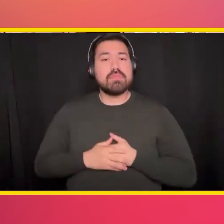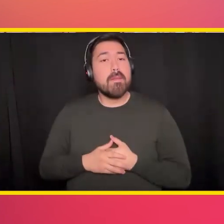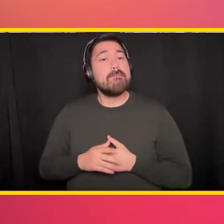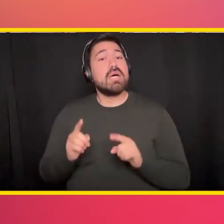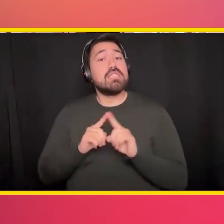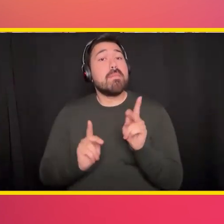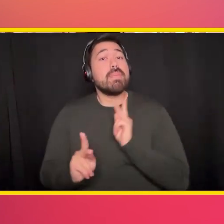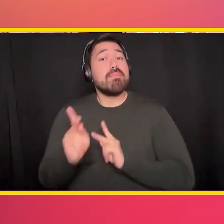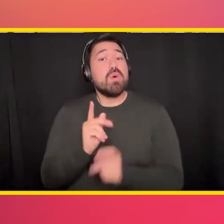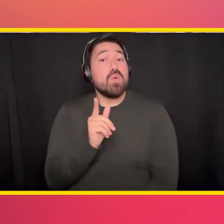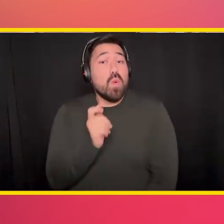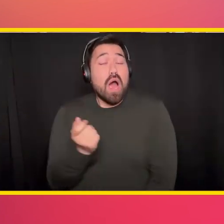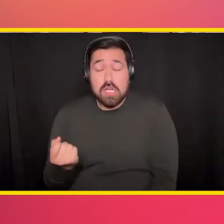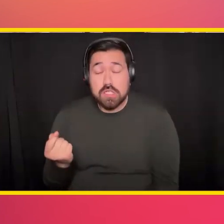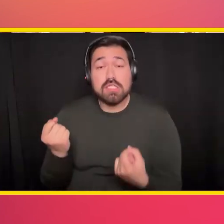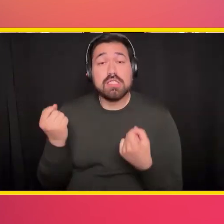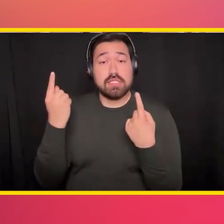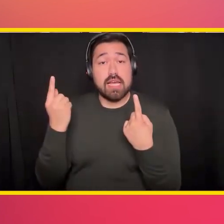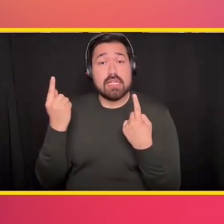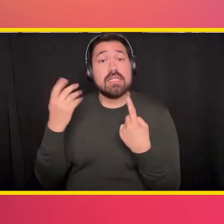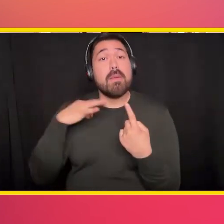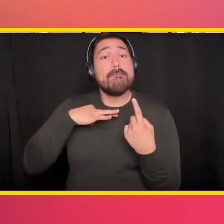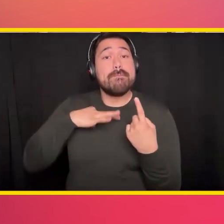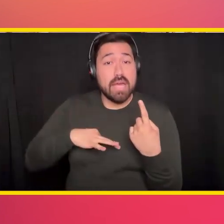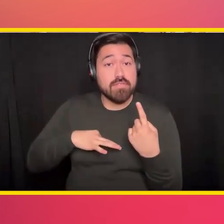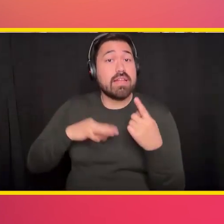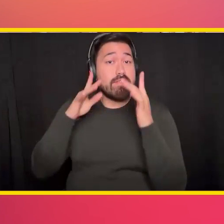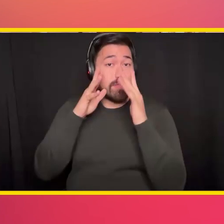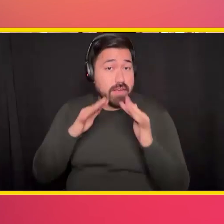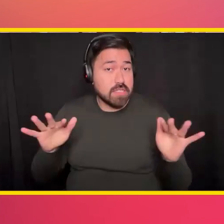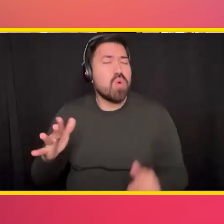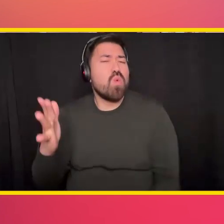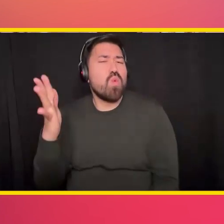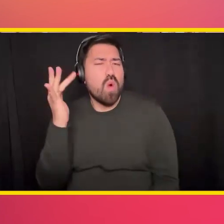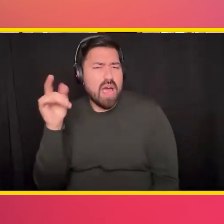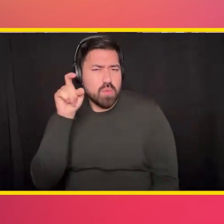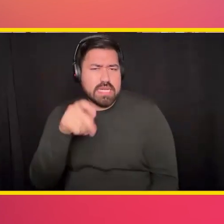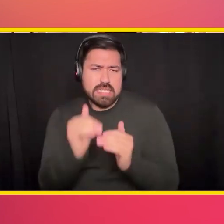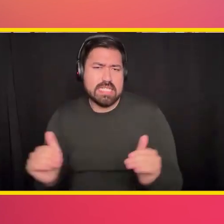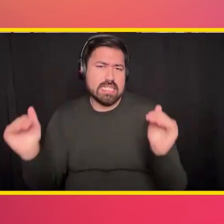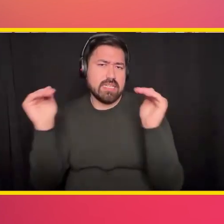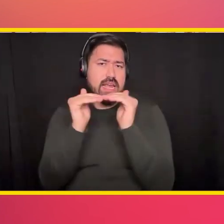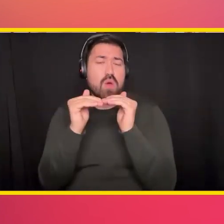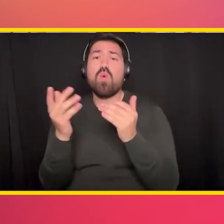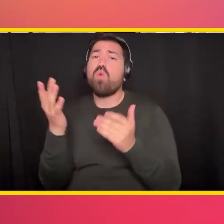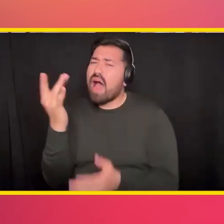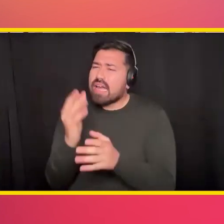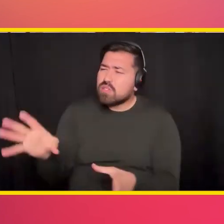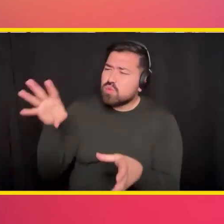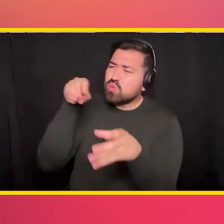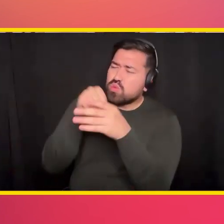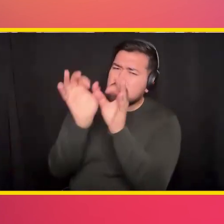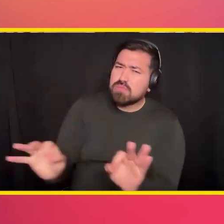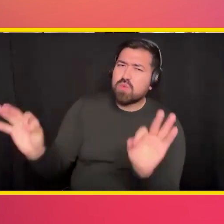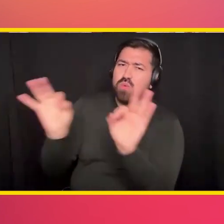who understand what the benefits of diversity are, why we need equity, why inclusivity is important,